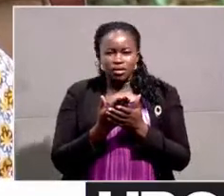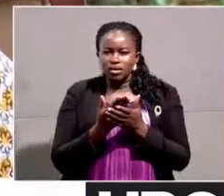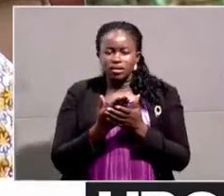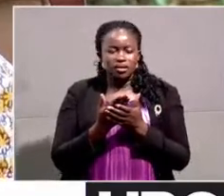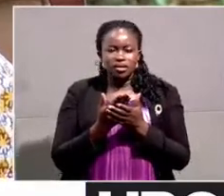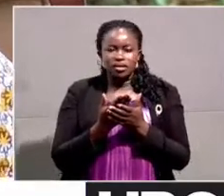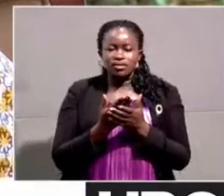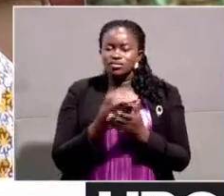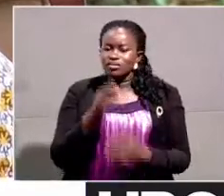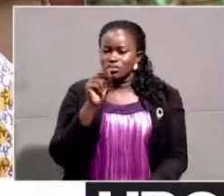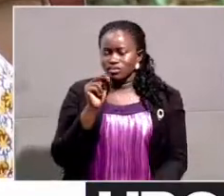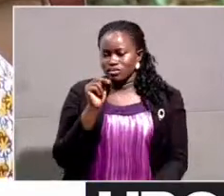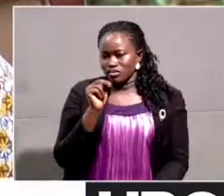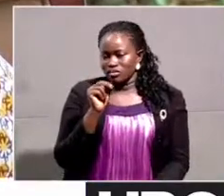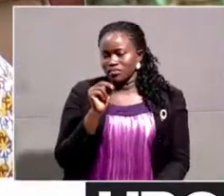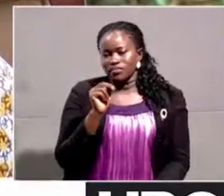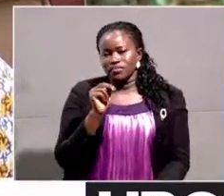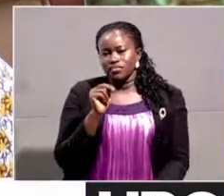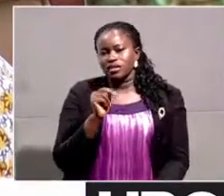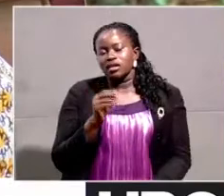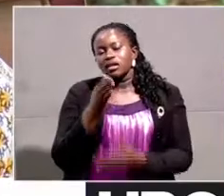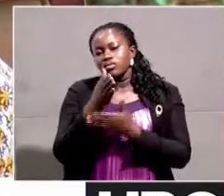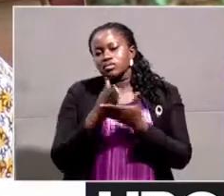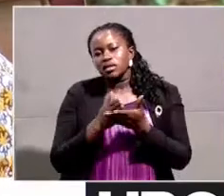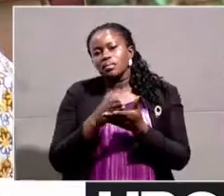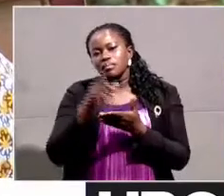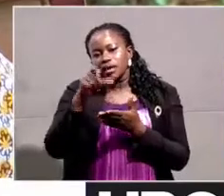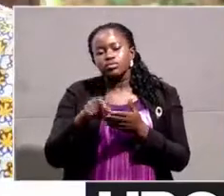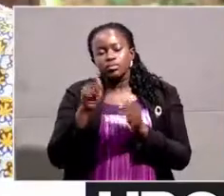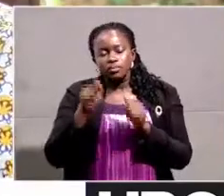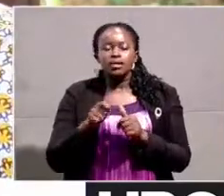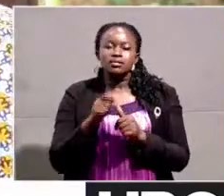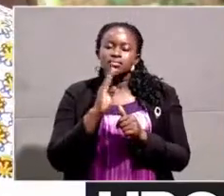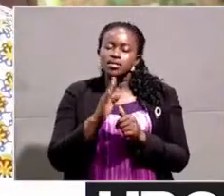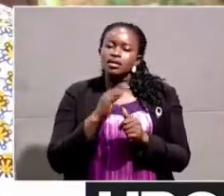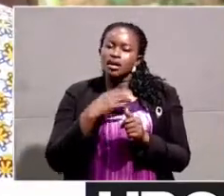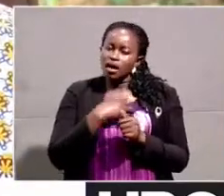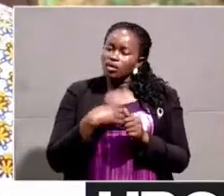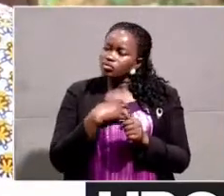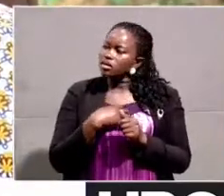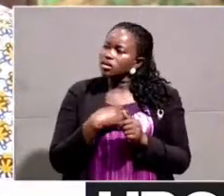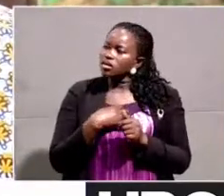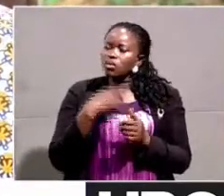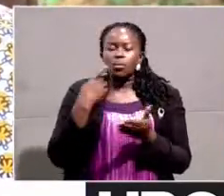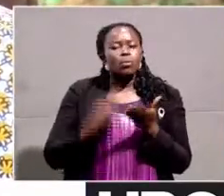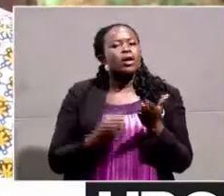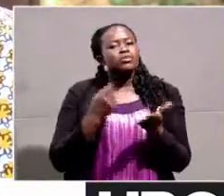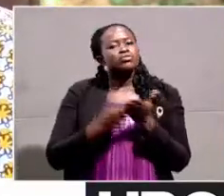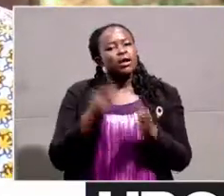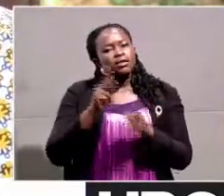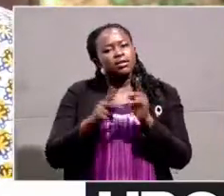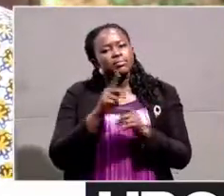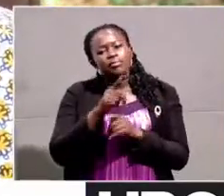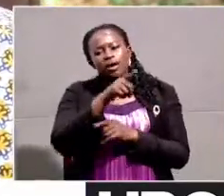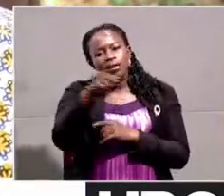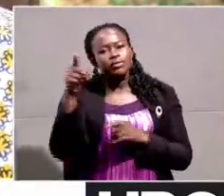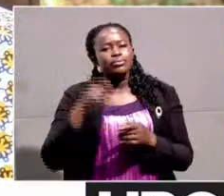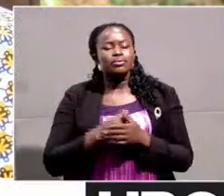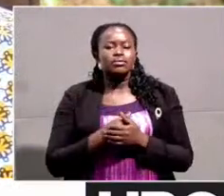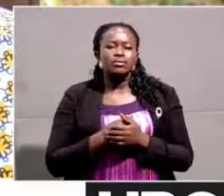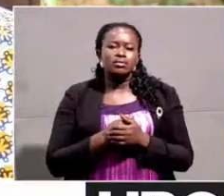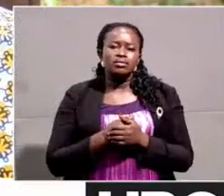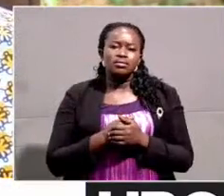lie, fraudulent, and somebody ought to be hanged for it. What kind of Ugandans are you when you